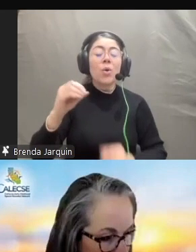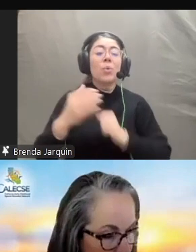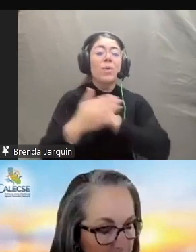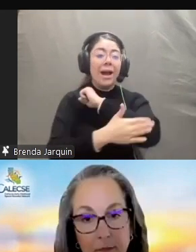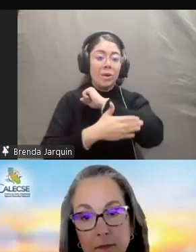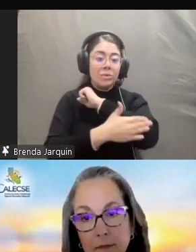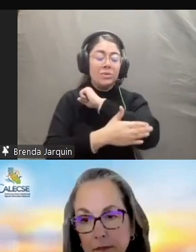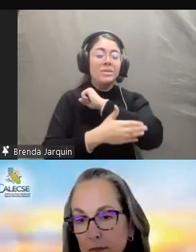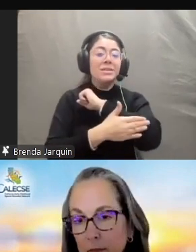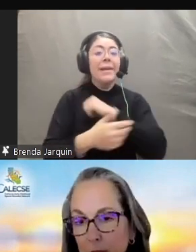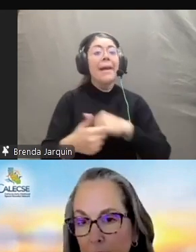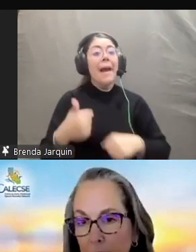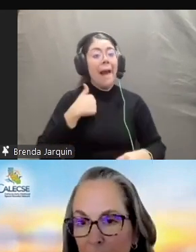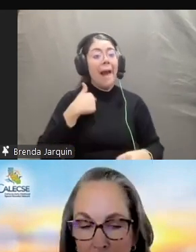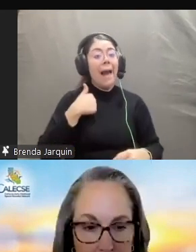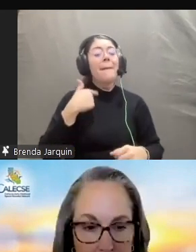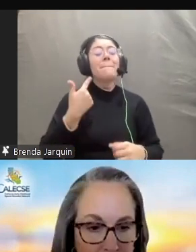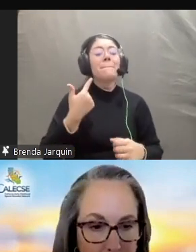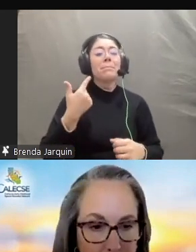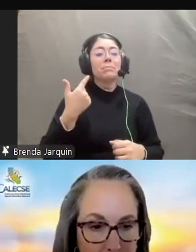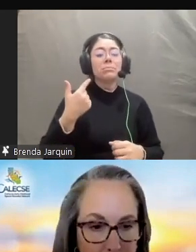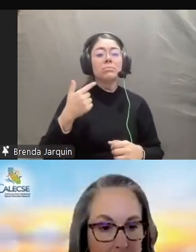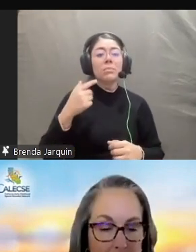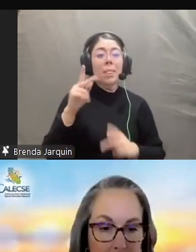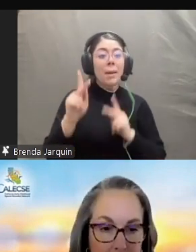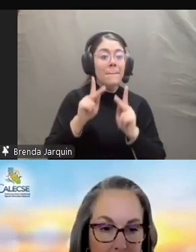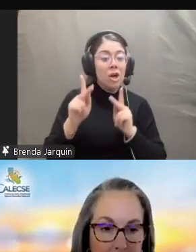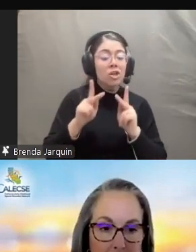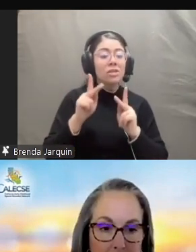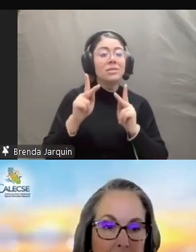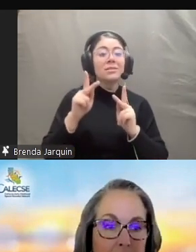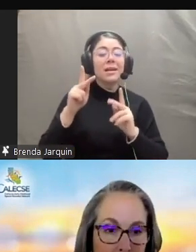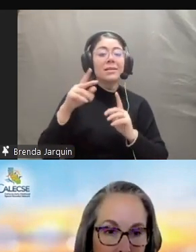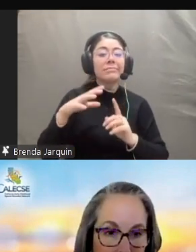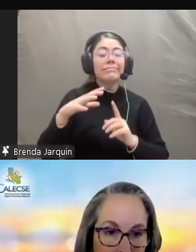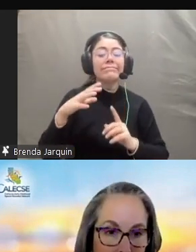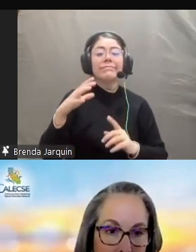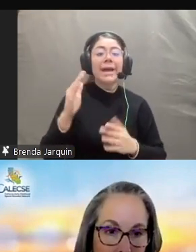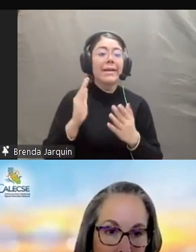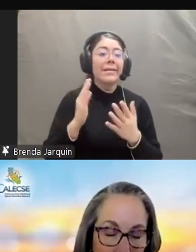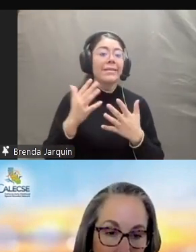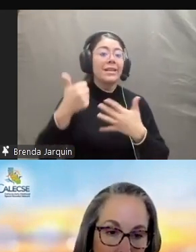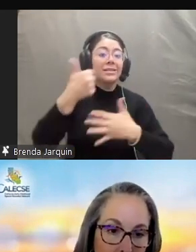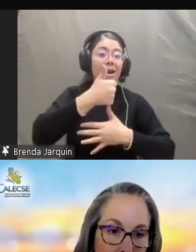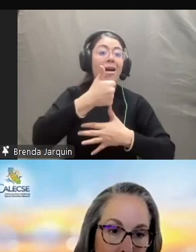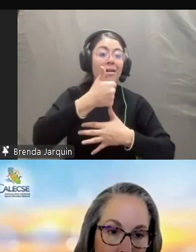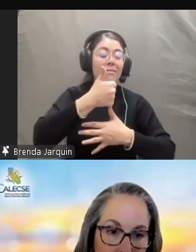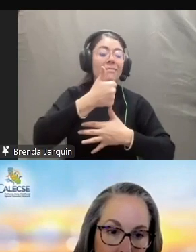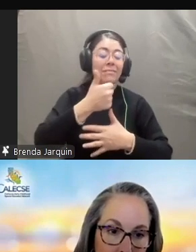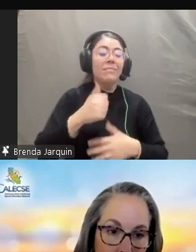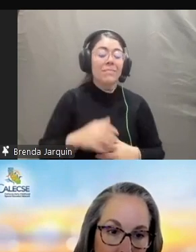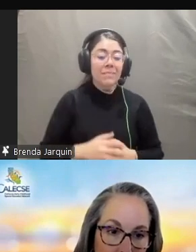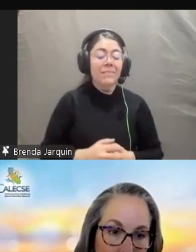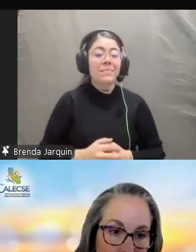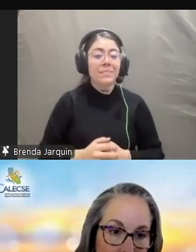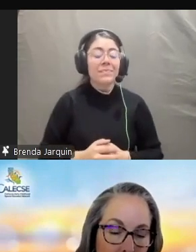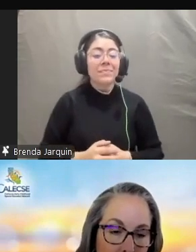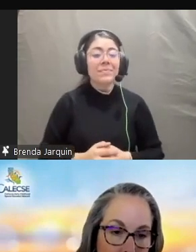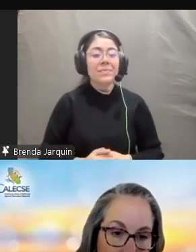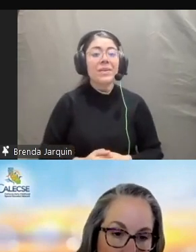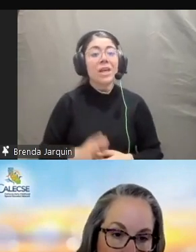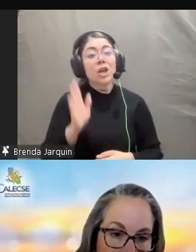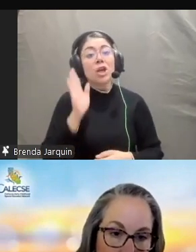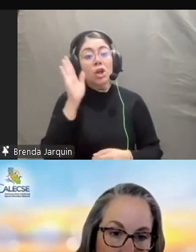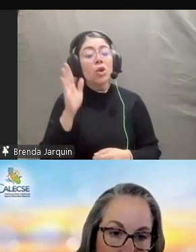regional center lead, and then we work with our LEA partners. And on every slide, you will have the linked resources like